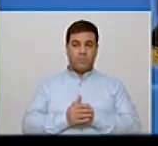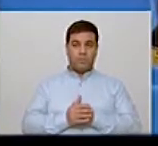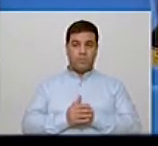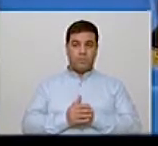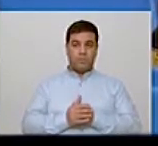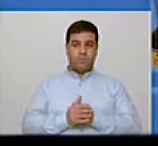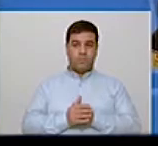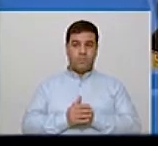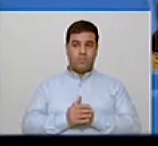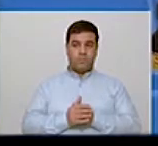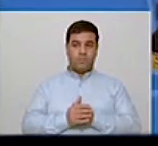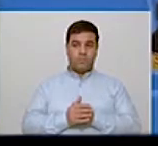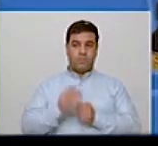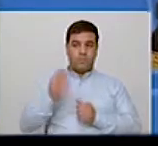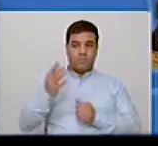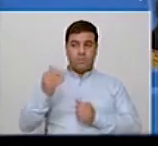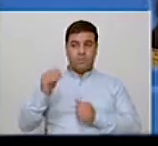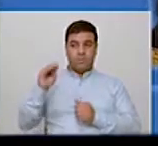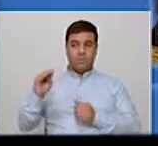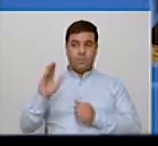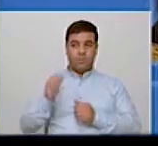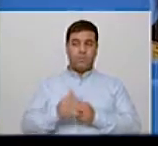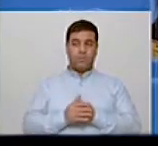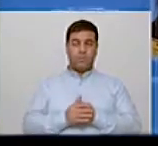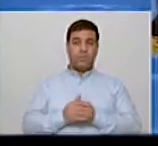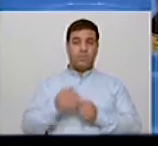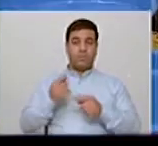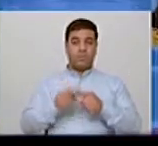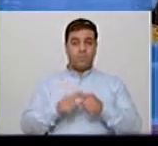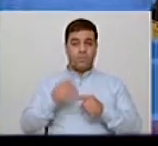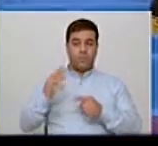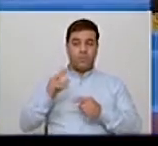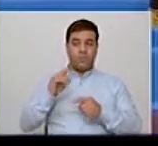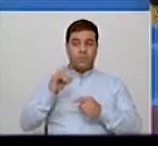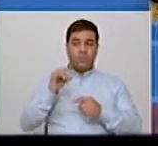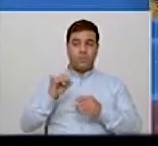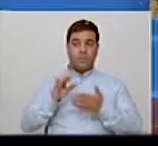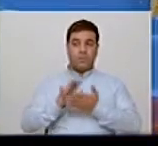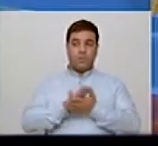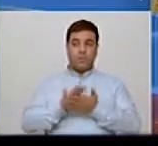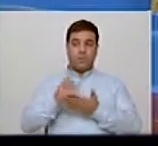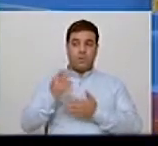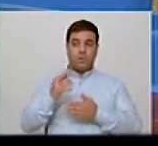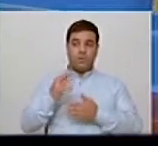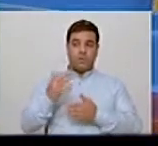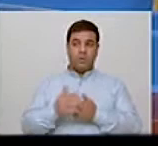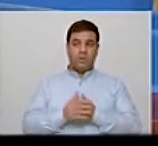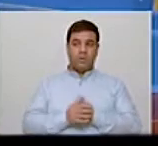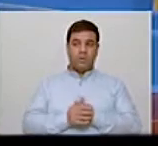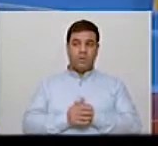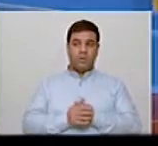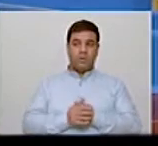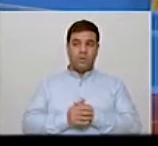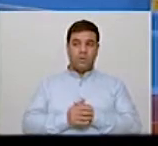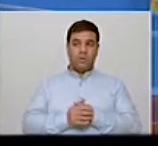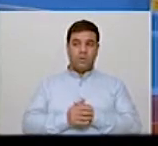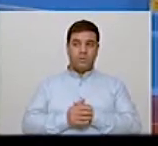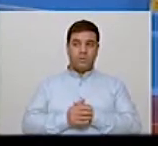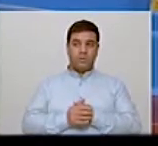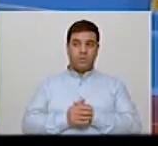hamda rangsiz barkni olamiz. Bularni pigmentlardan tozalash uchun